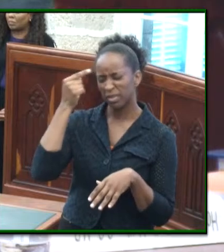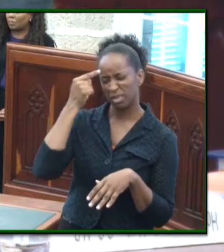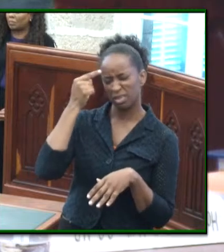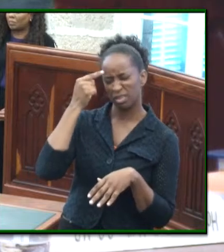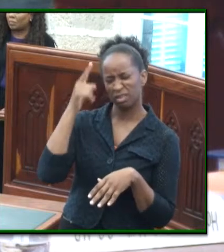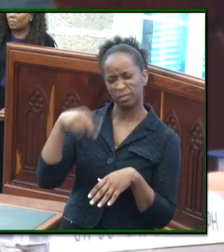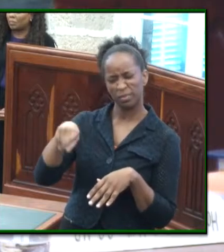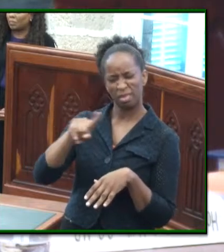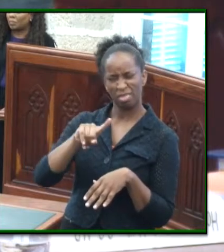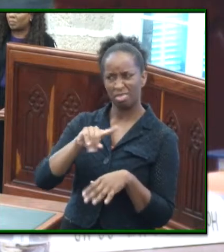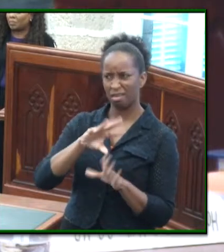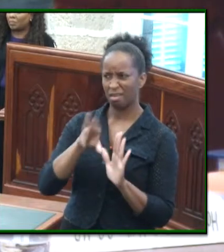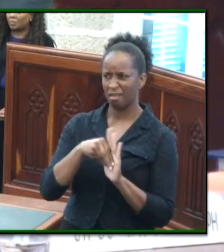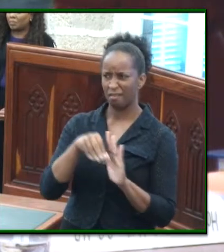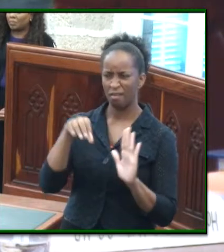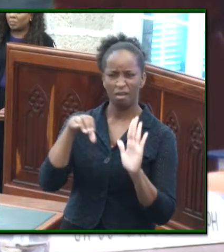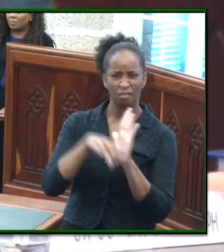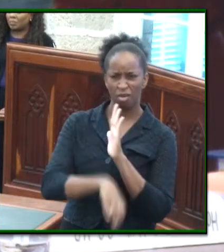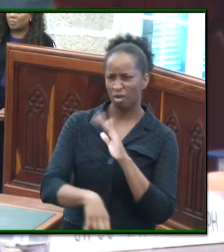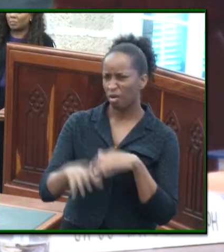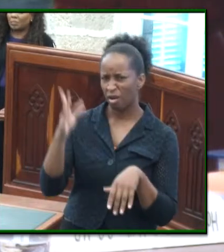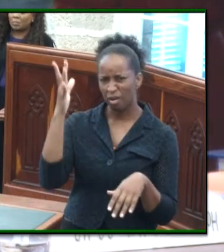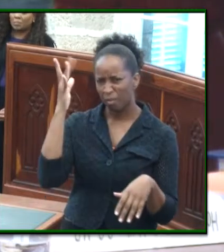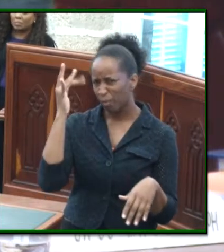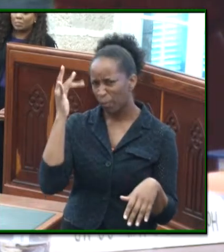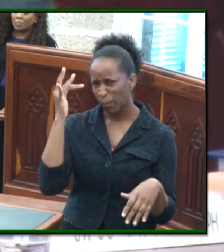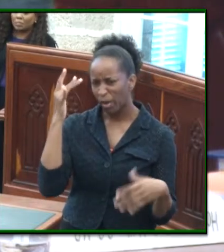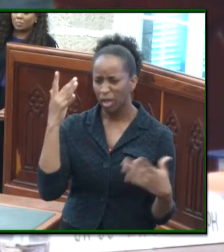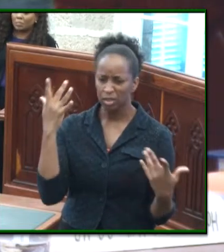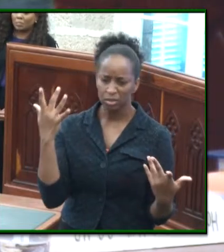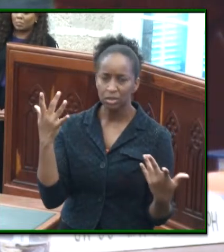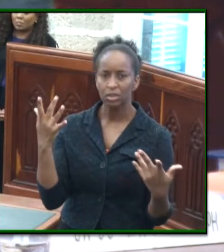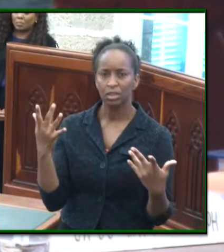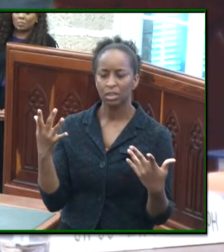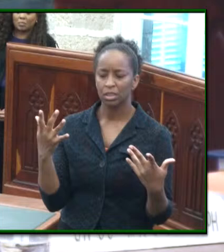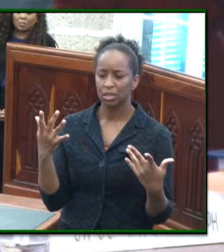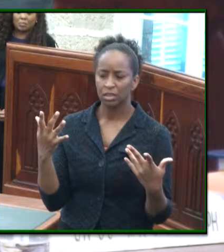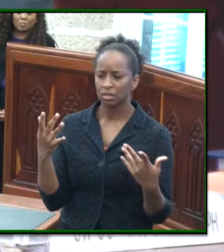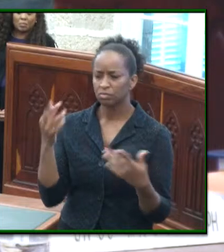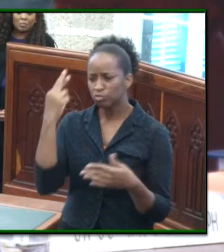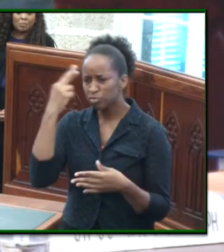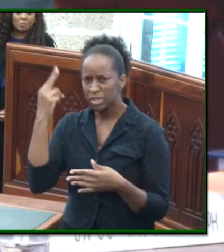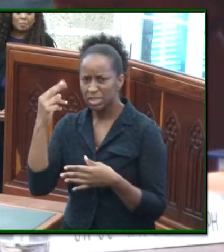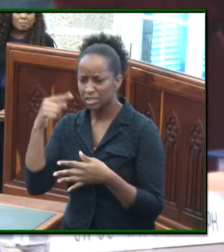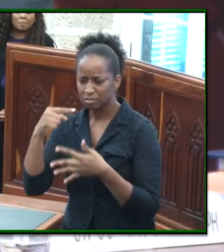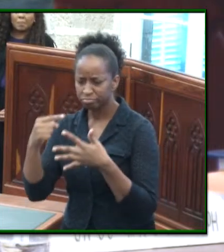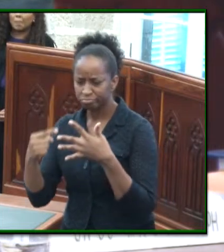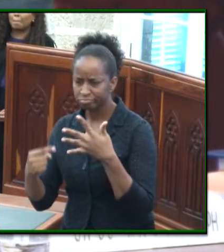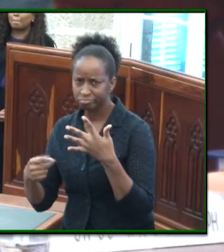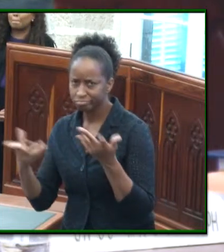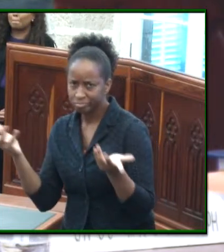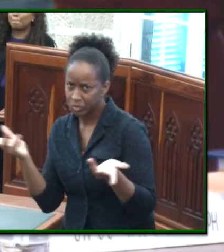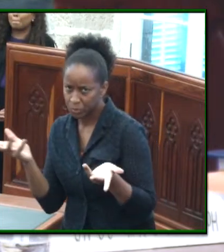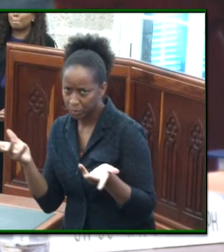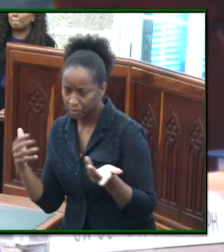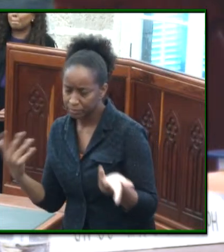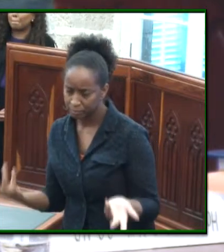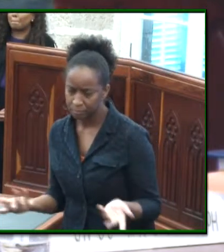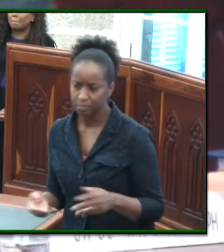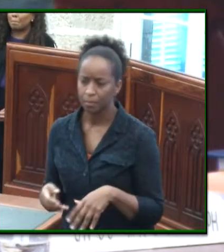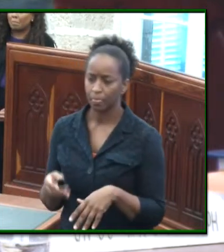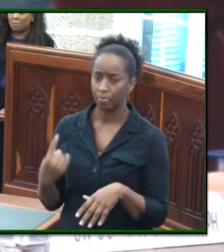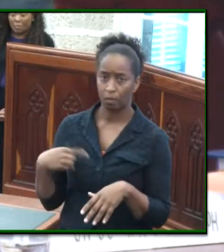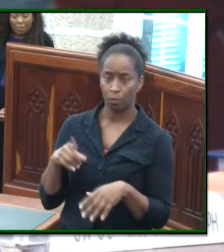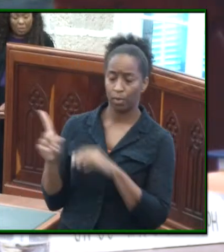fact that you can't just incarcerate, or as others have said, lick and lock up, but you also have to look